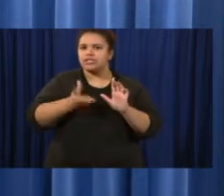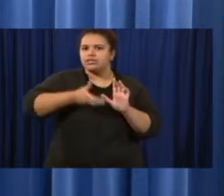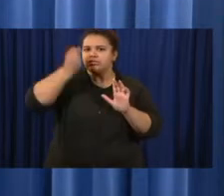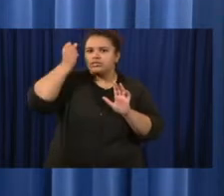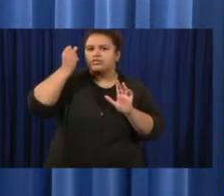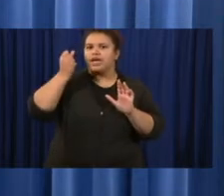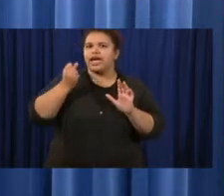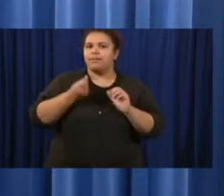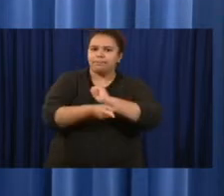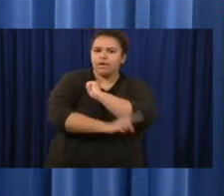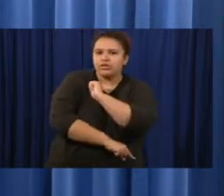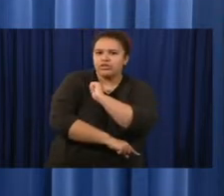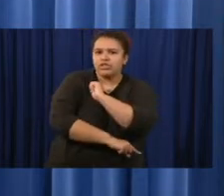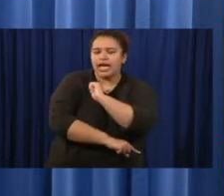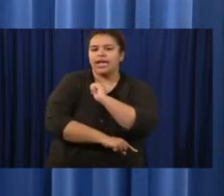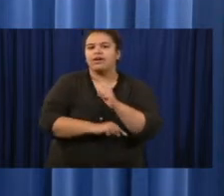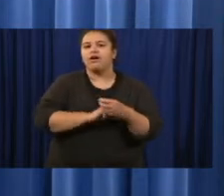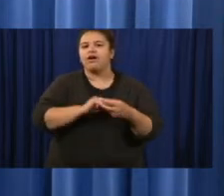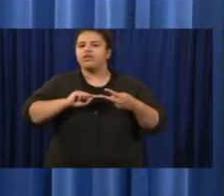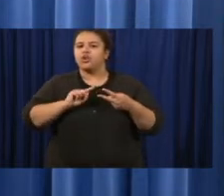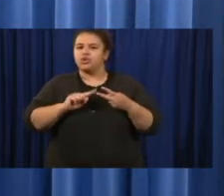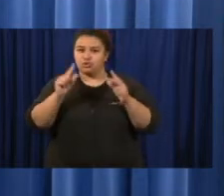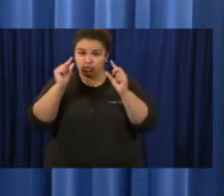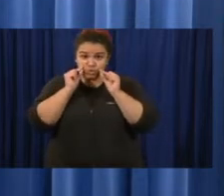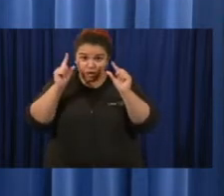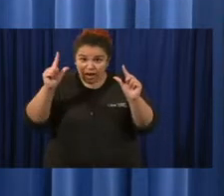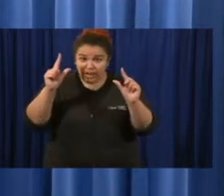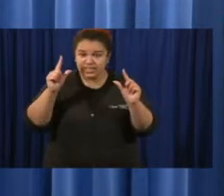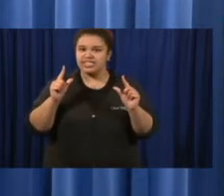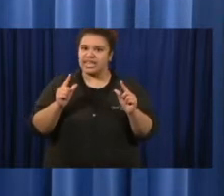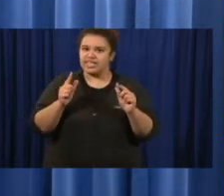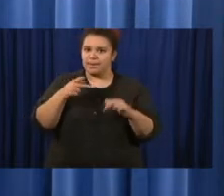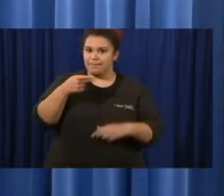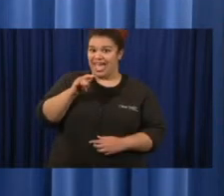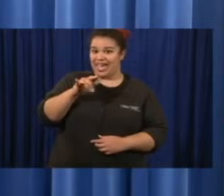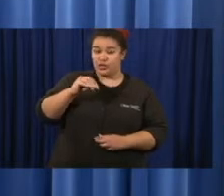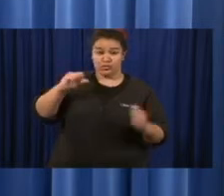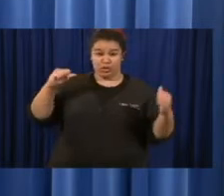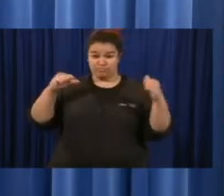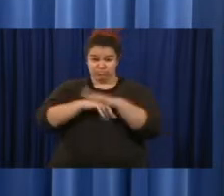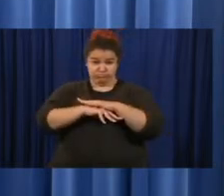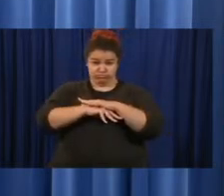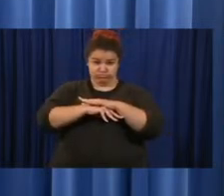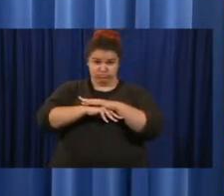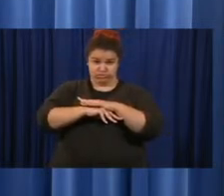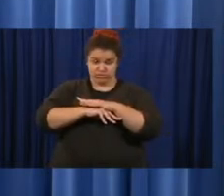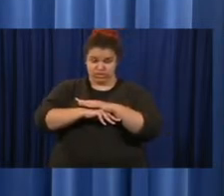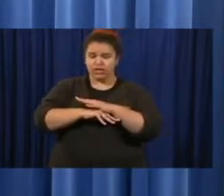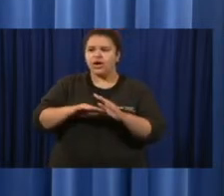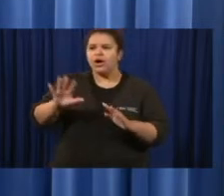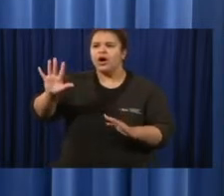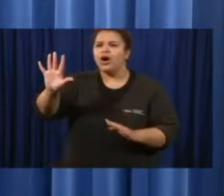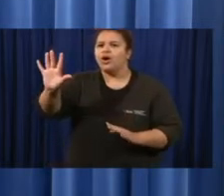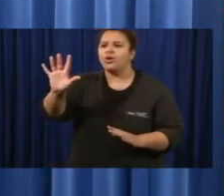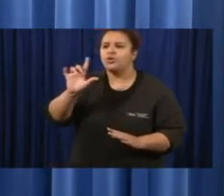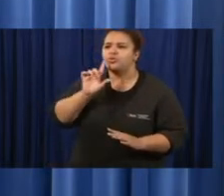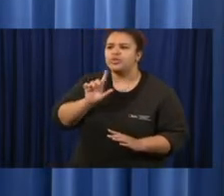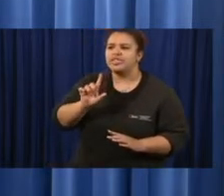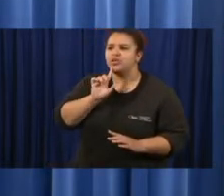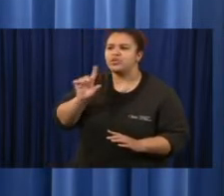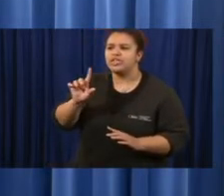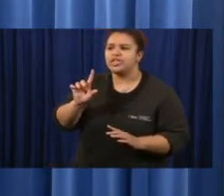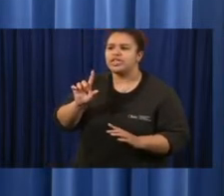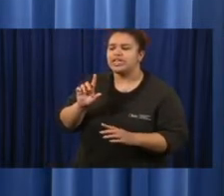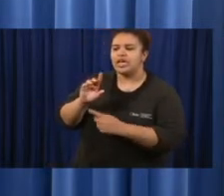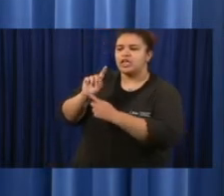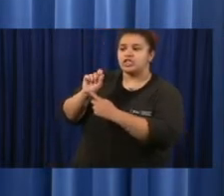some patios were packed? Really an expansion of an already existing group that is in public safety under Tom